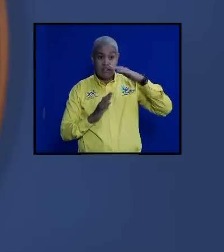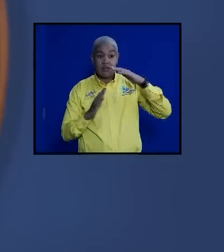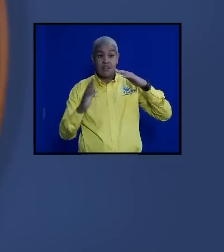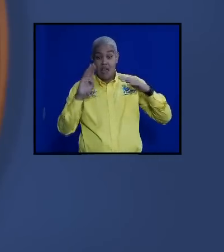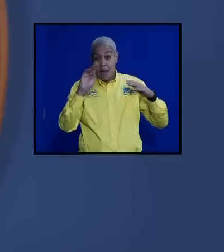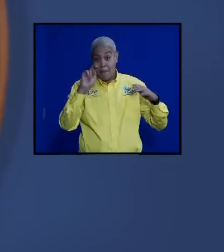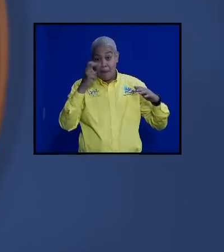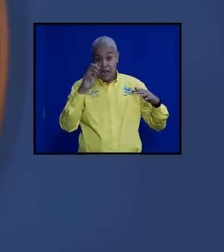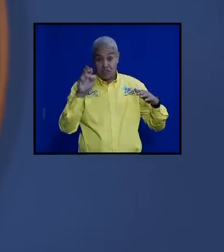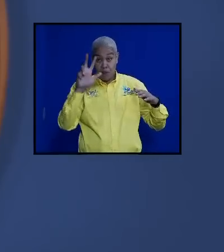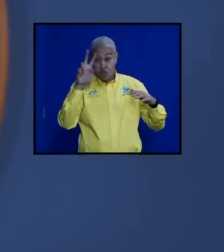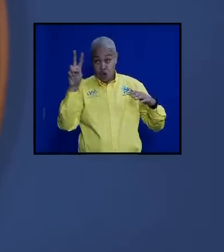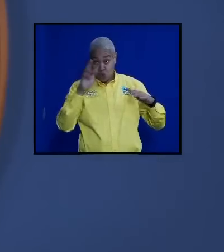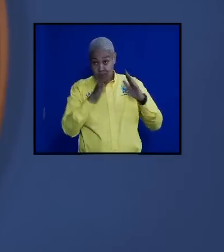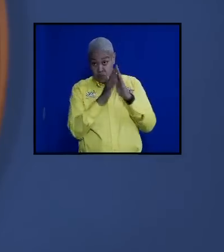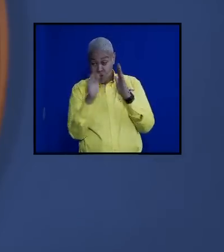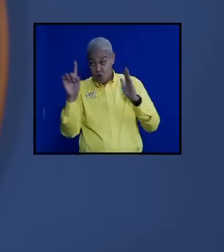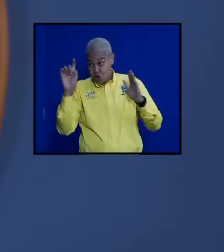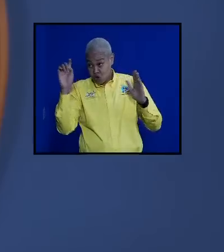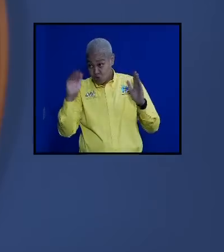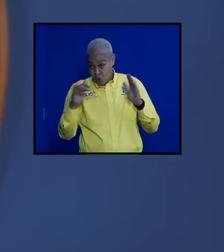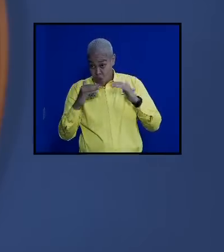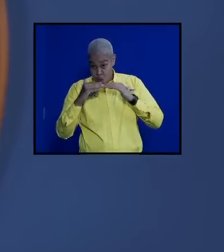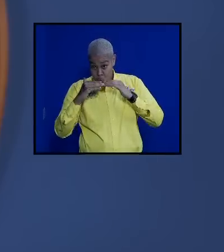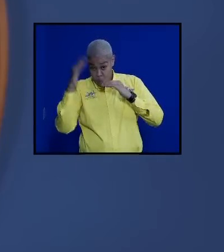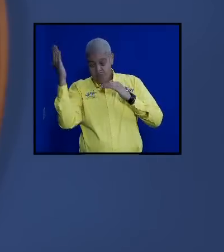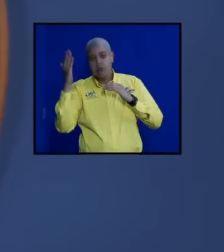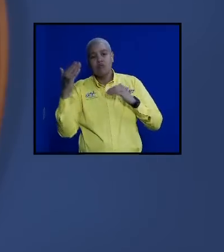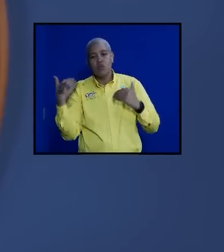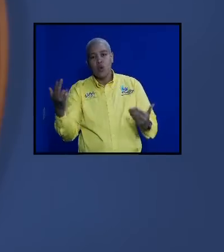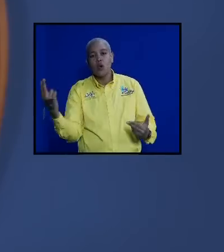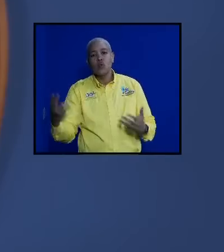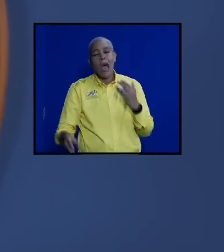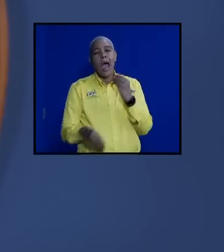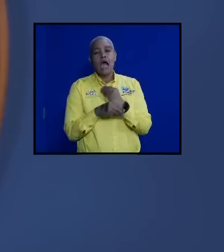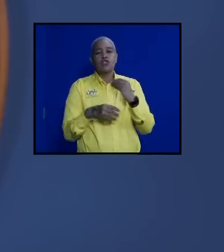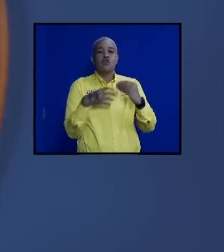set, signed to by both political parties.